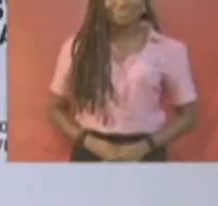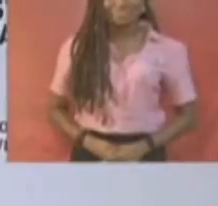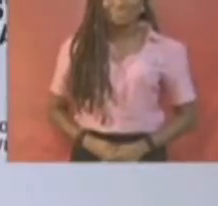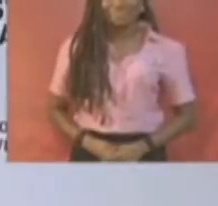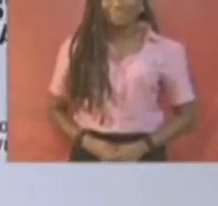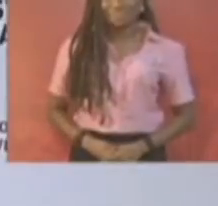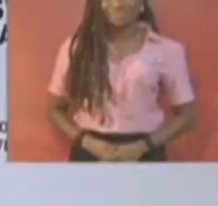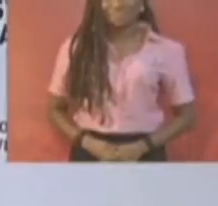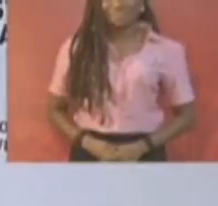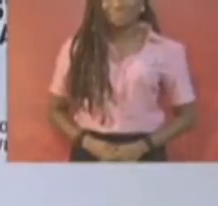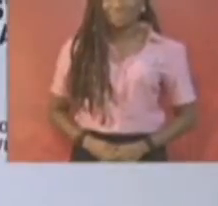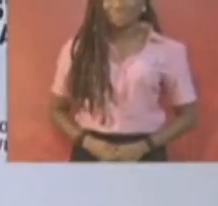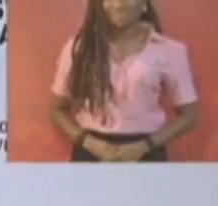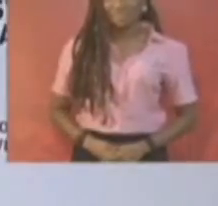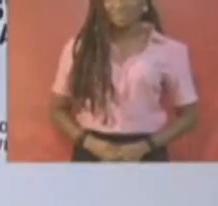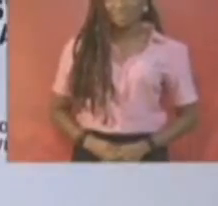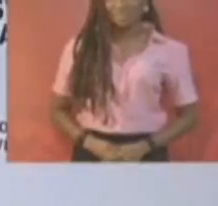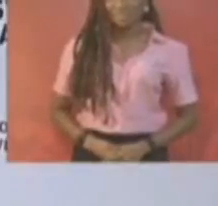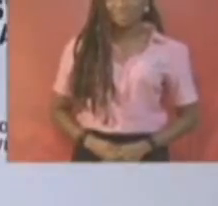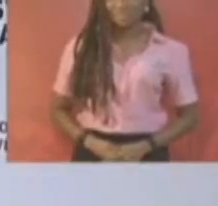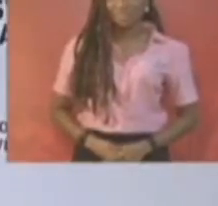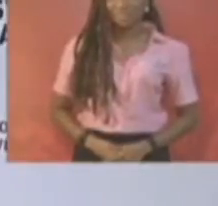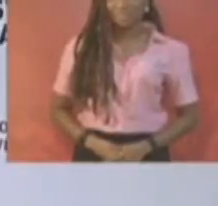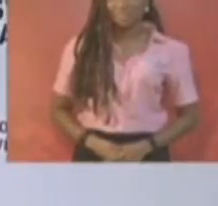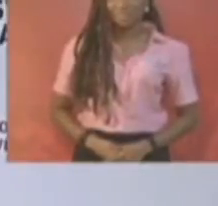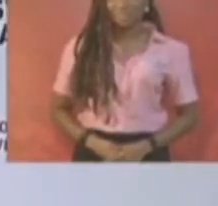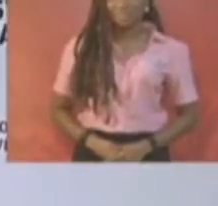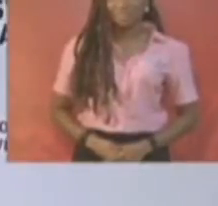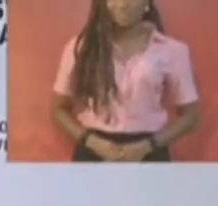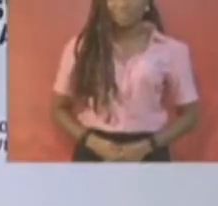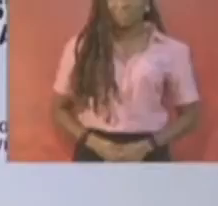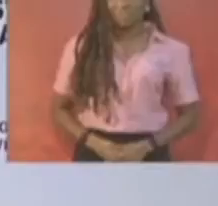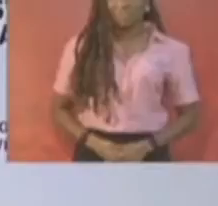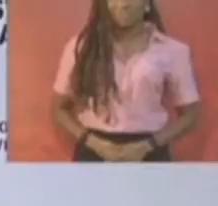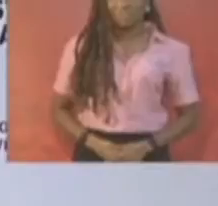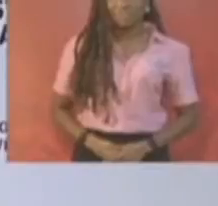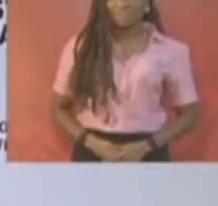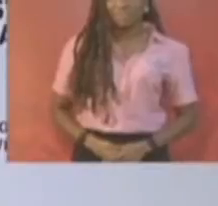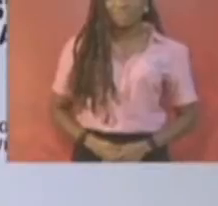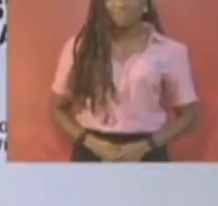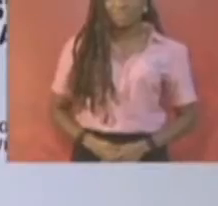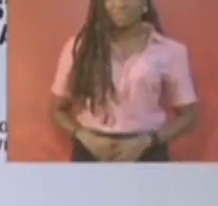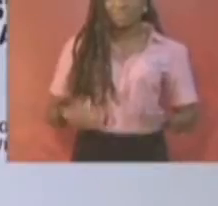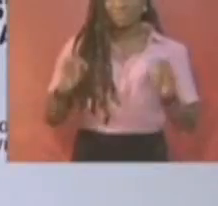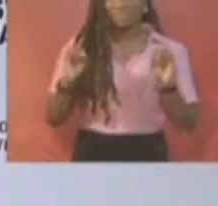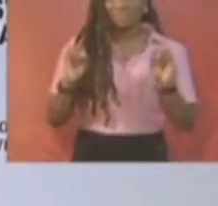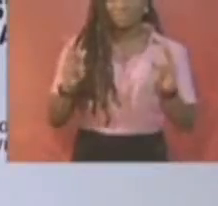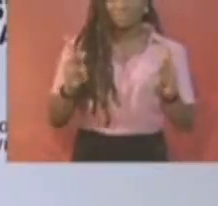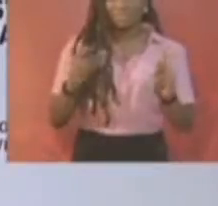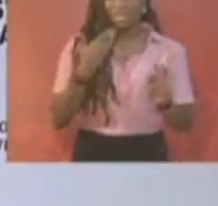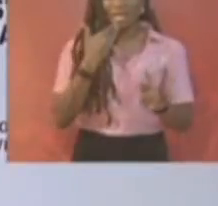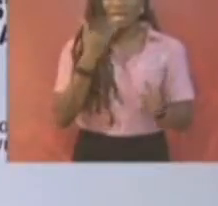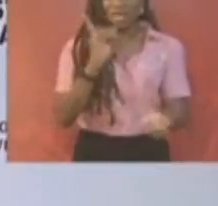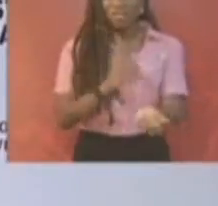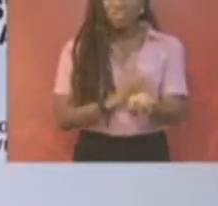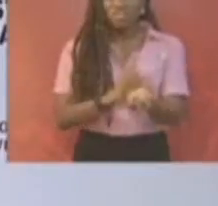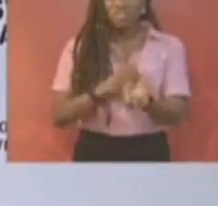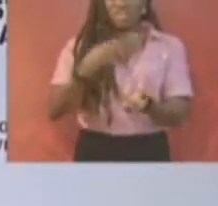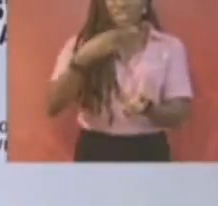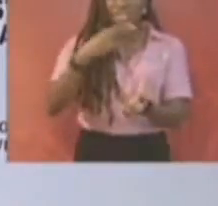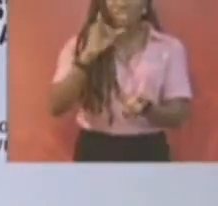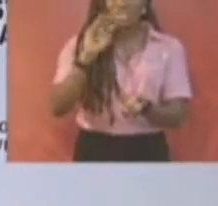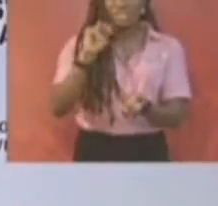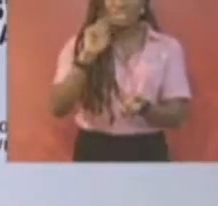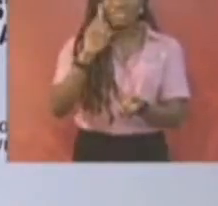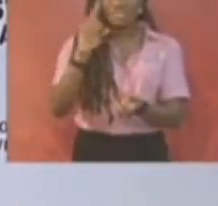Okay, so we go to... Yes? Vivian Bowen, Caribbean Lifestyle Communications. Dr. Hines, of the 100 new